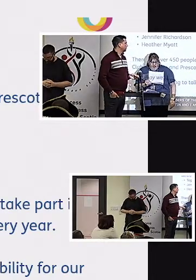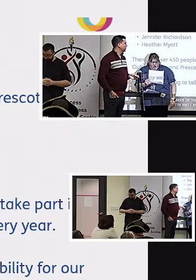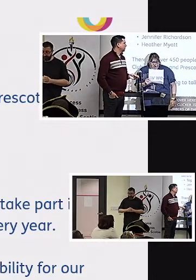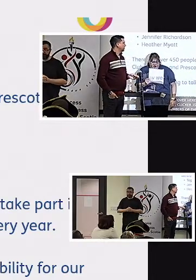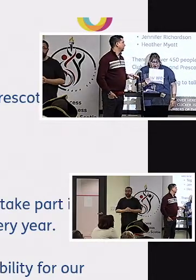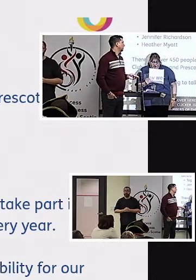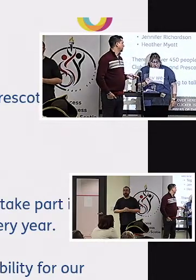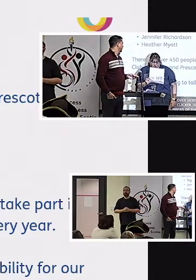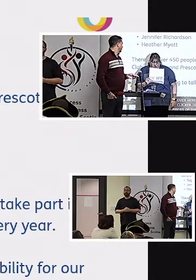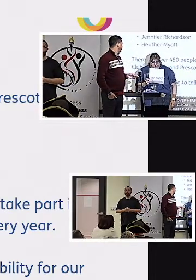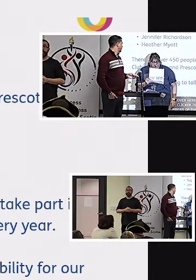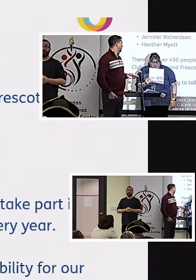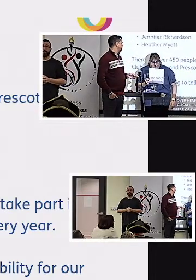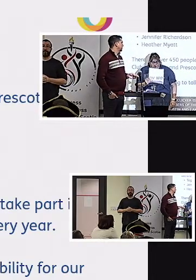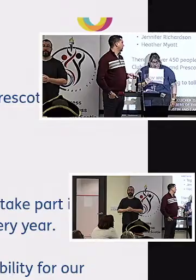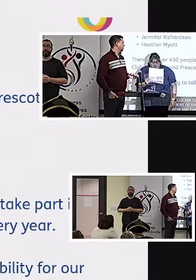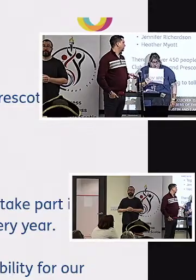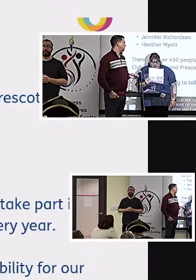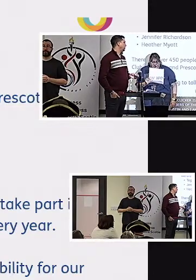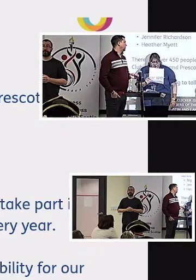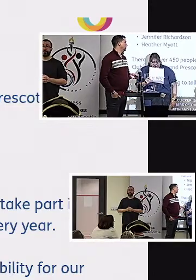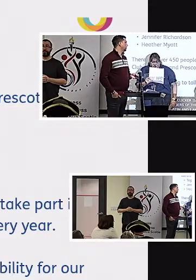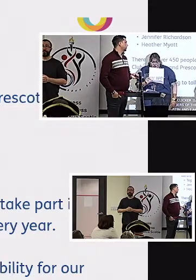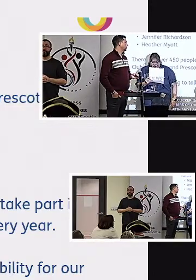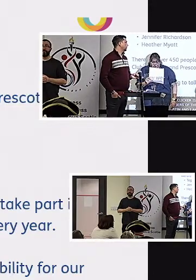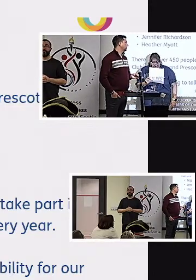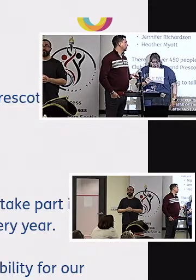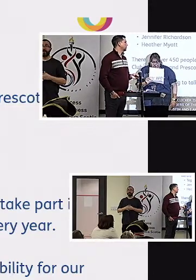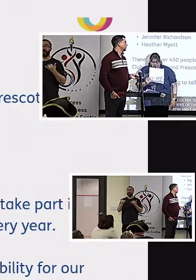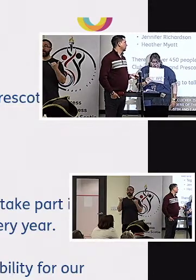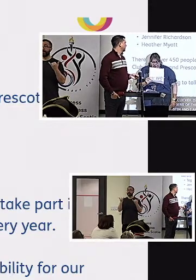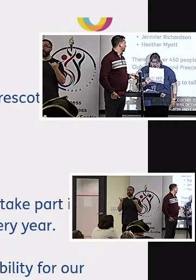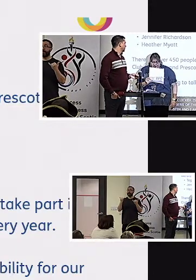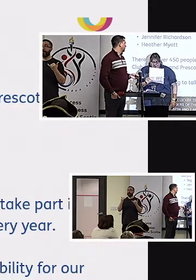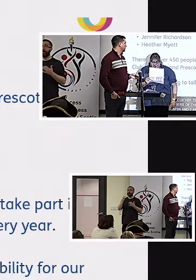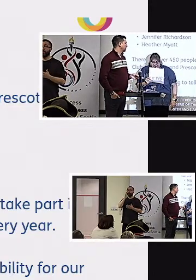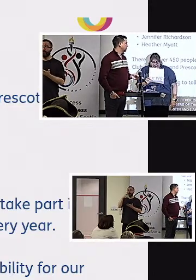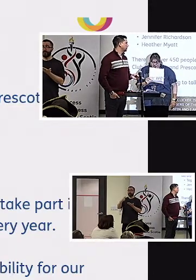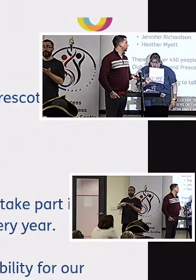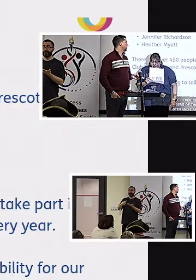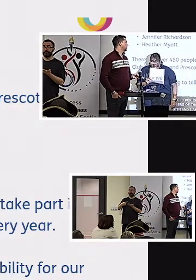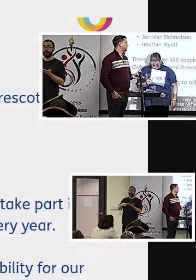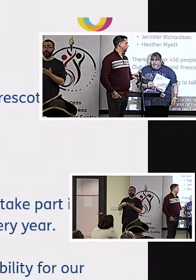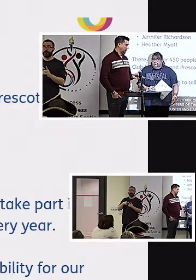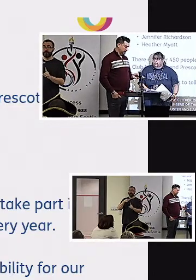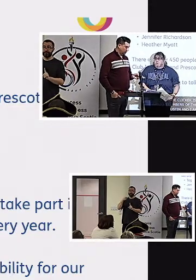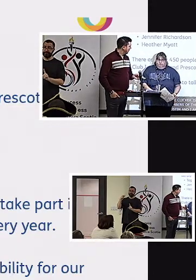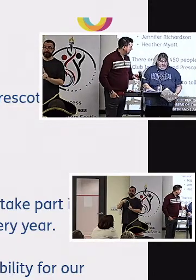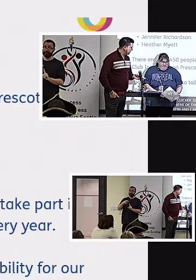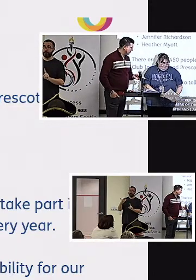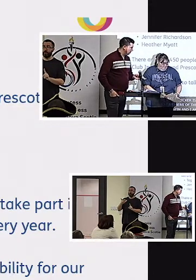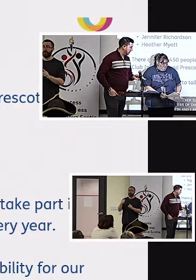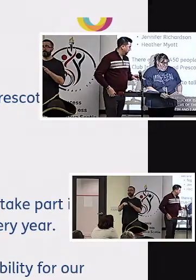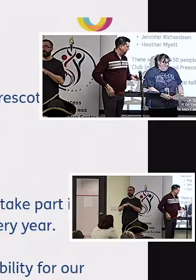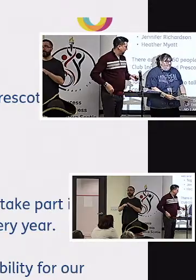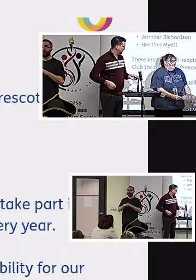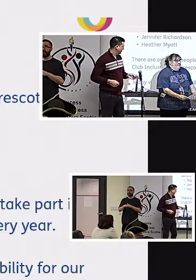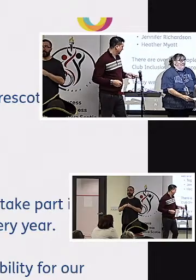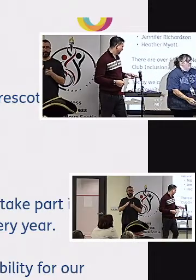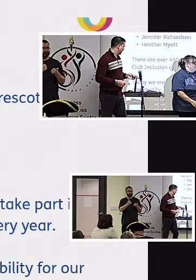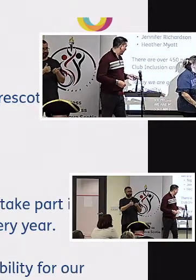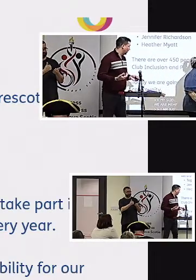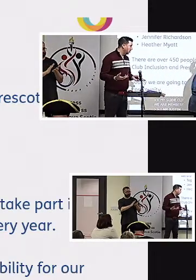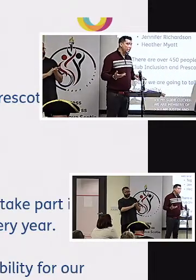Today, we are going to talk to you about accessibility. That's great,